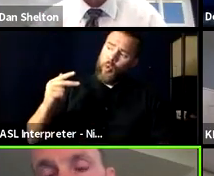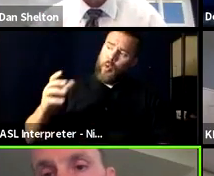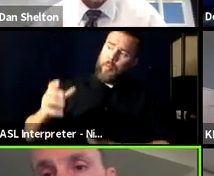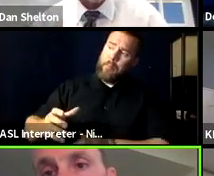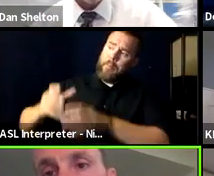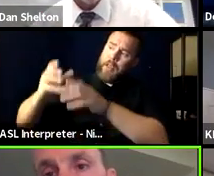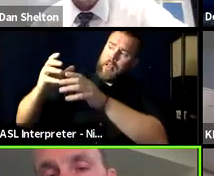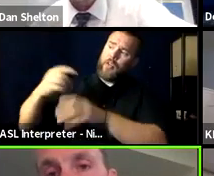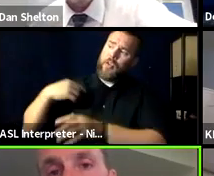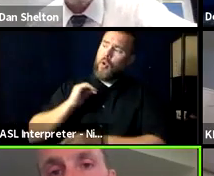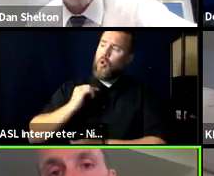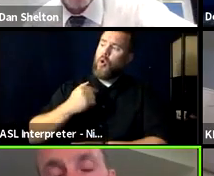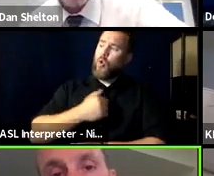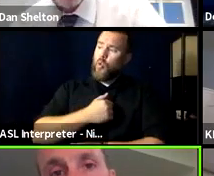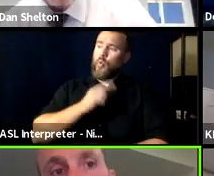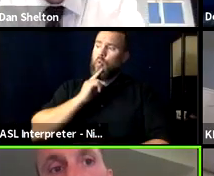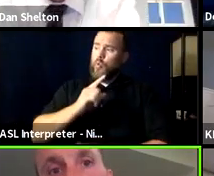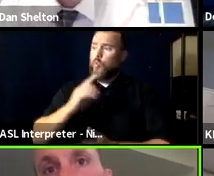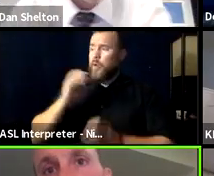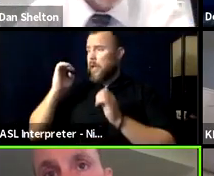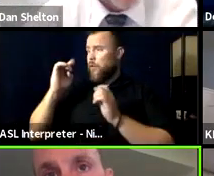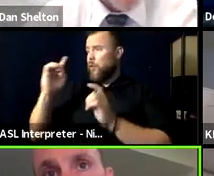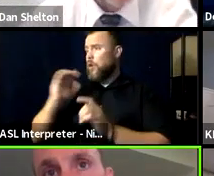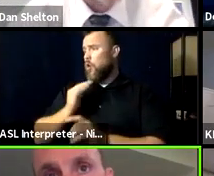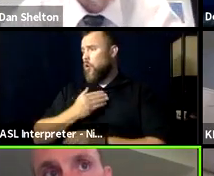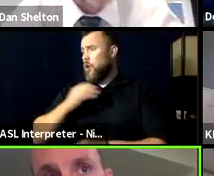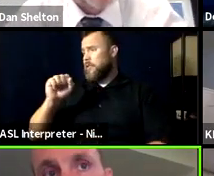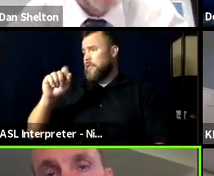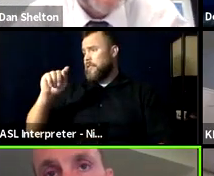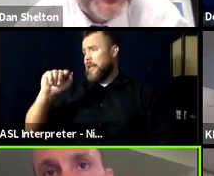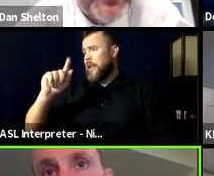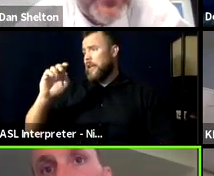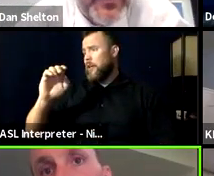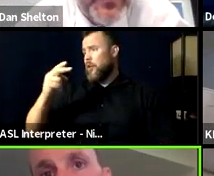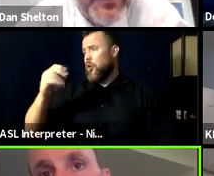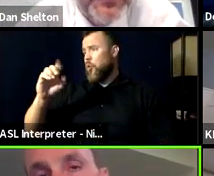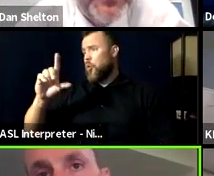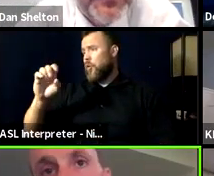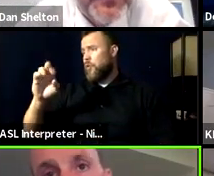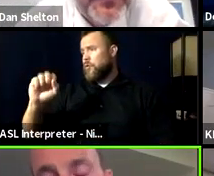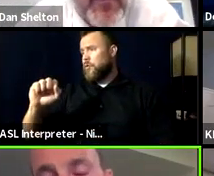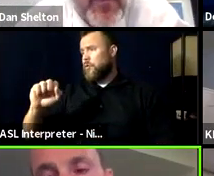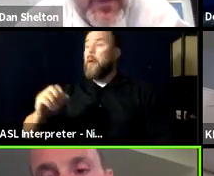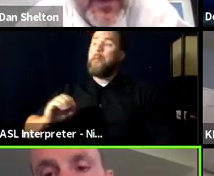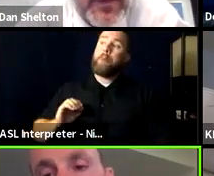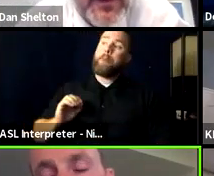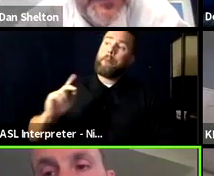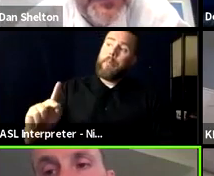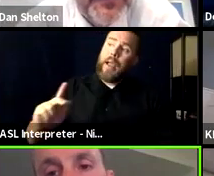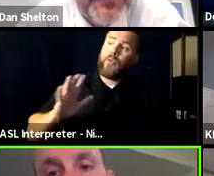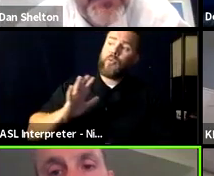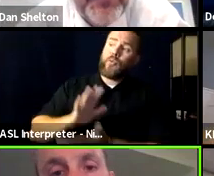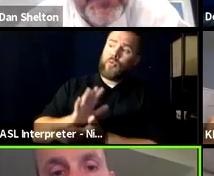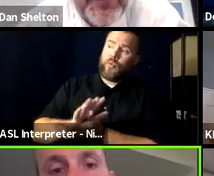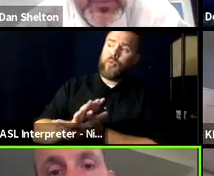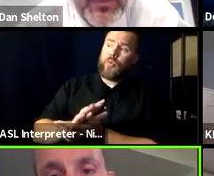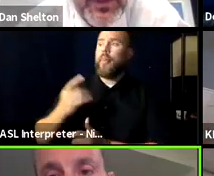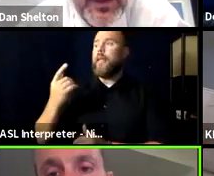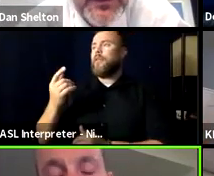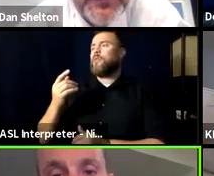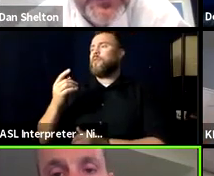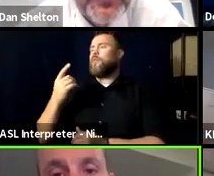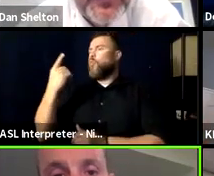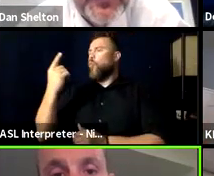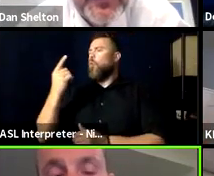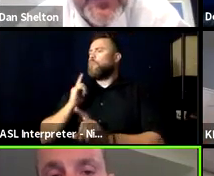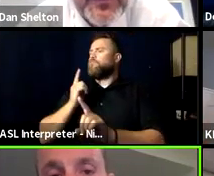our stakeholders. Getting back to school is one thing, but that continuous ongoing education is another about